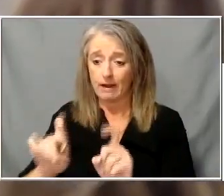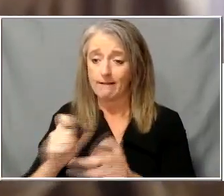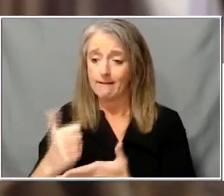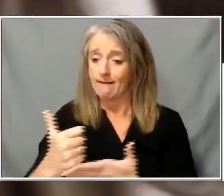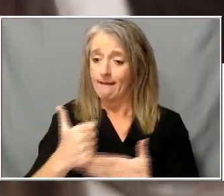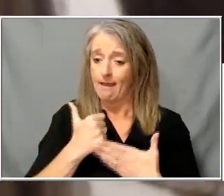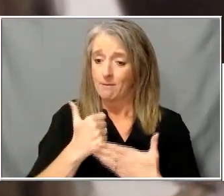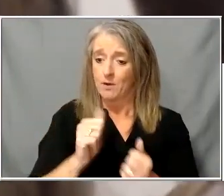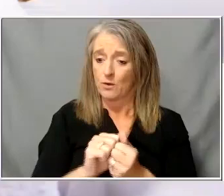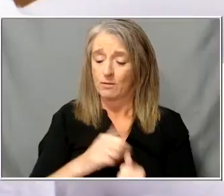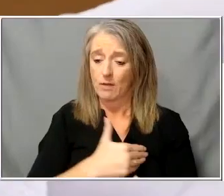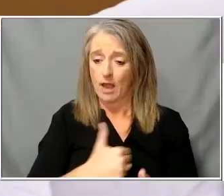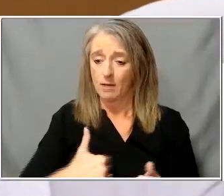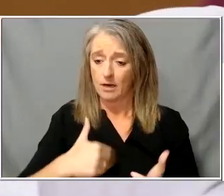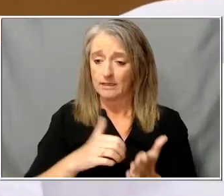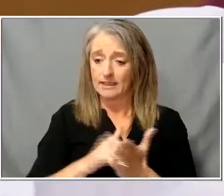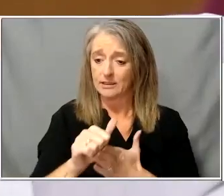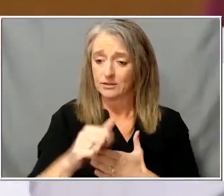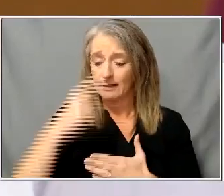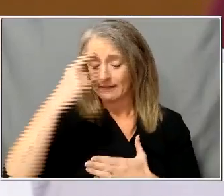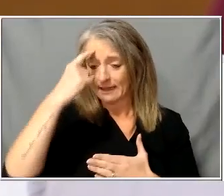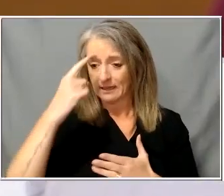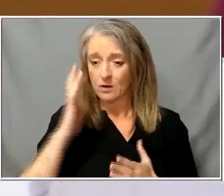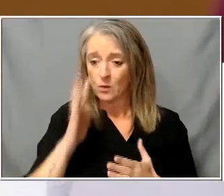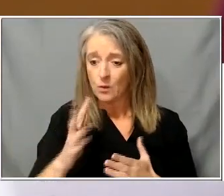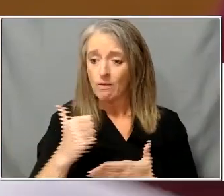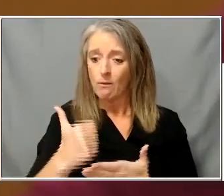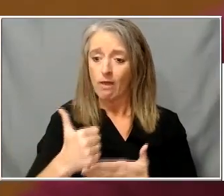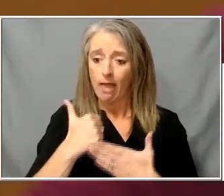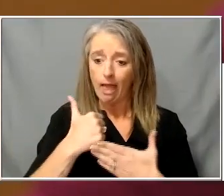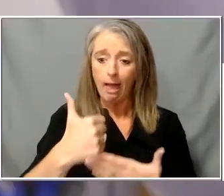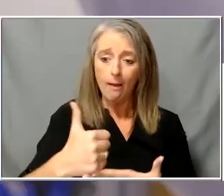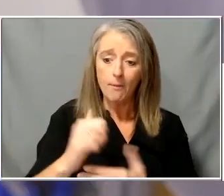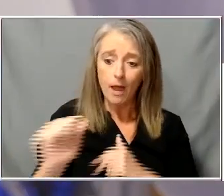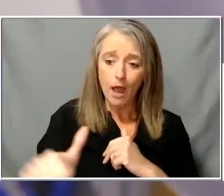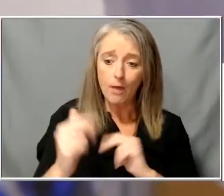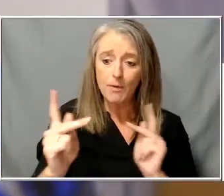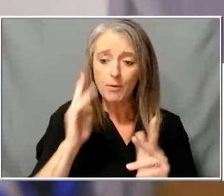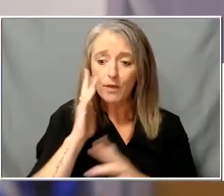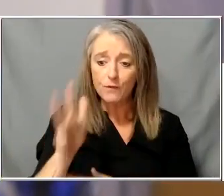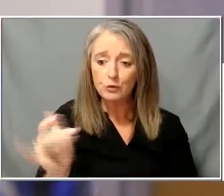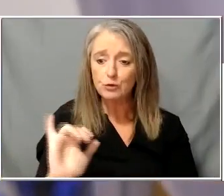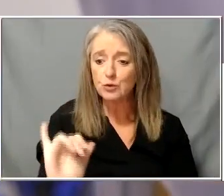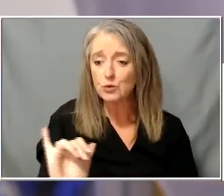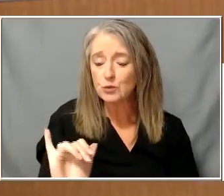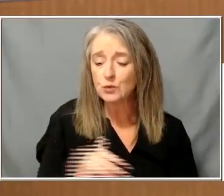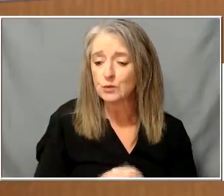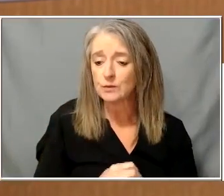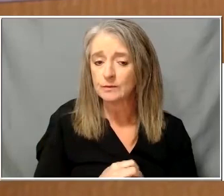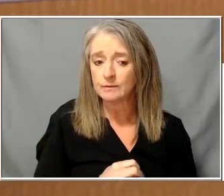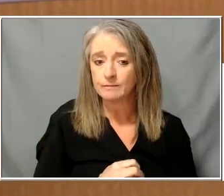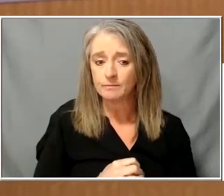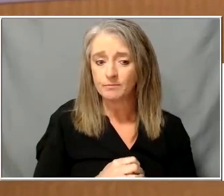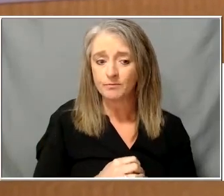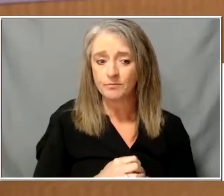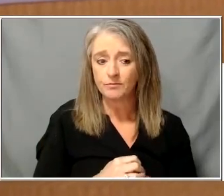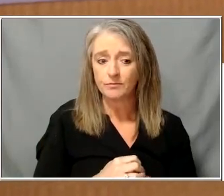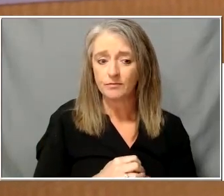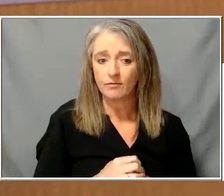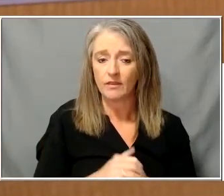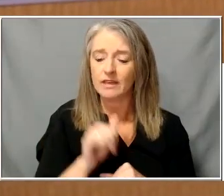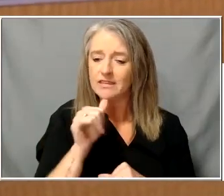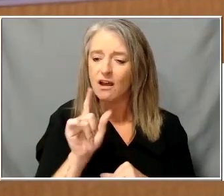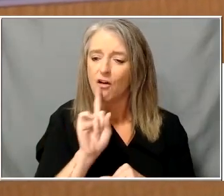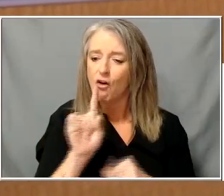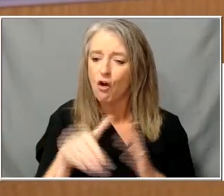breast cancer, but I do think about, gosh, will this help someone else later in the future? this battle is really not all about us.